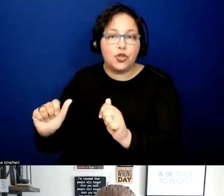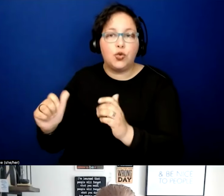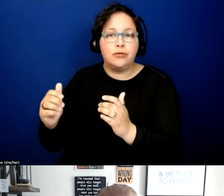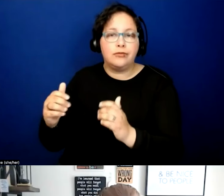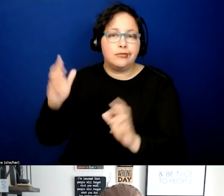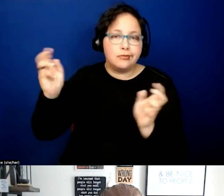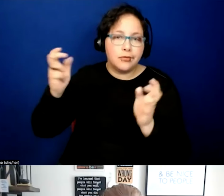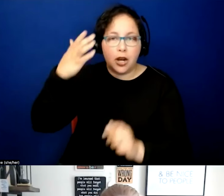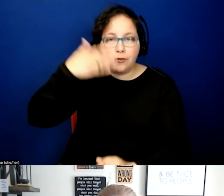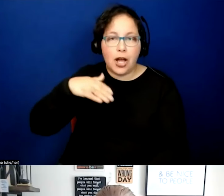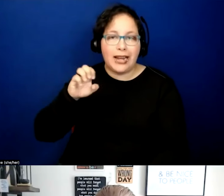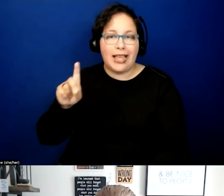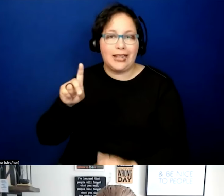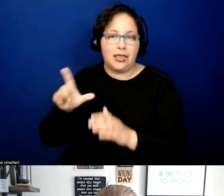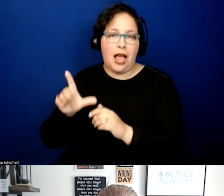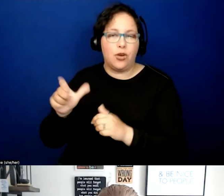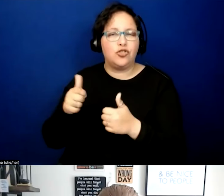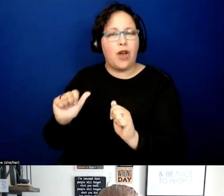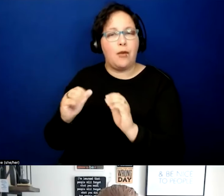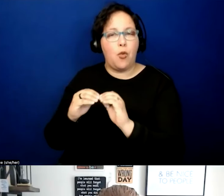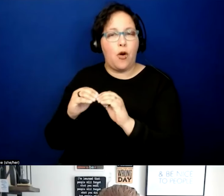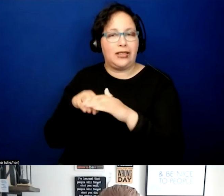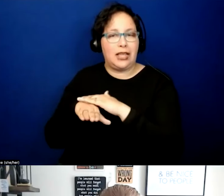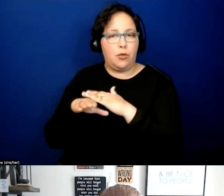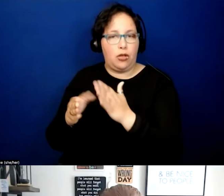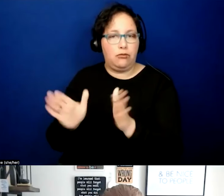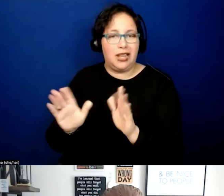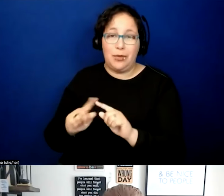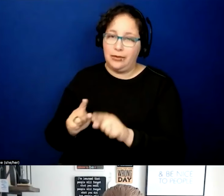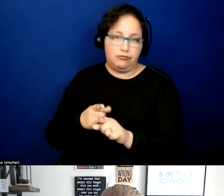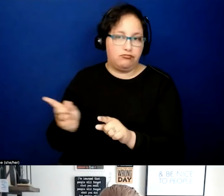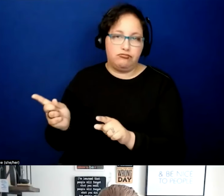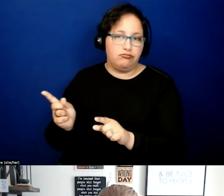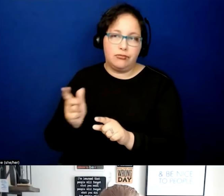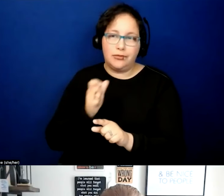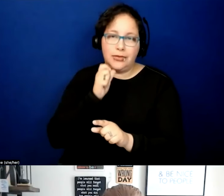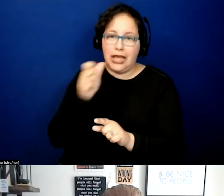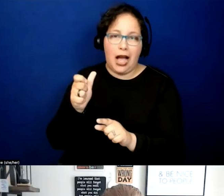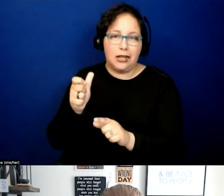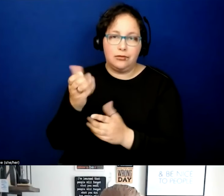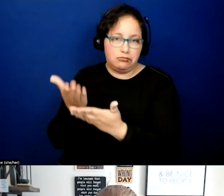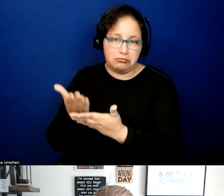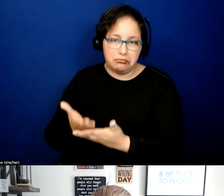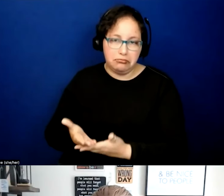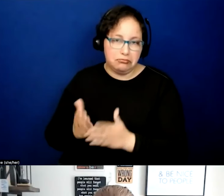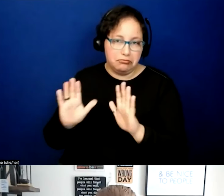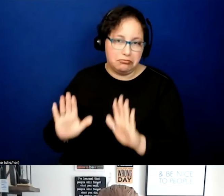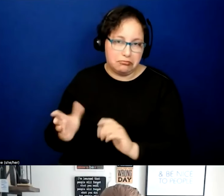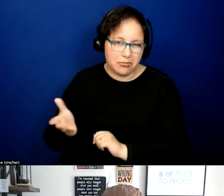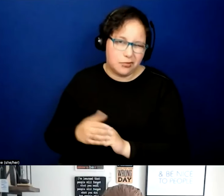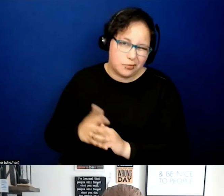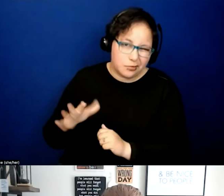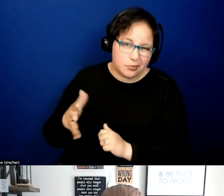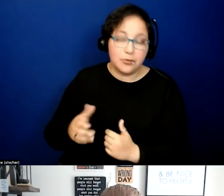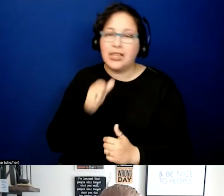that are trying to be accessible, although those have not yet been vetted quite well. So I'm not really sure